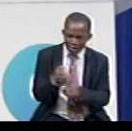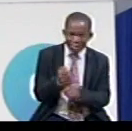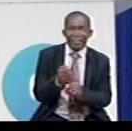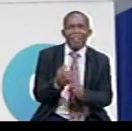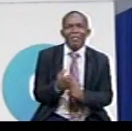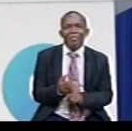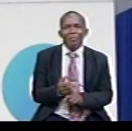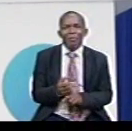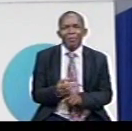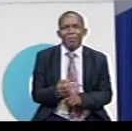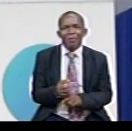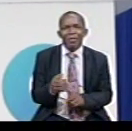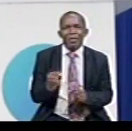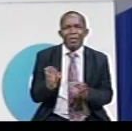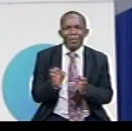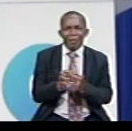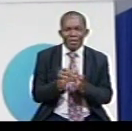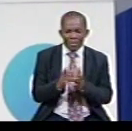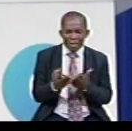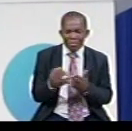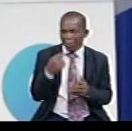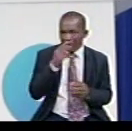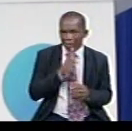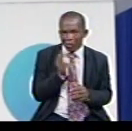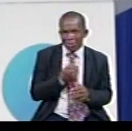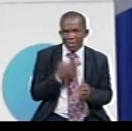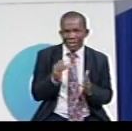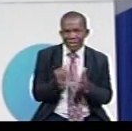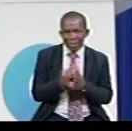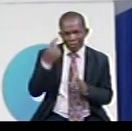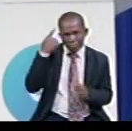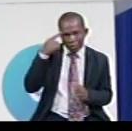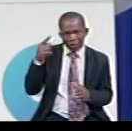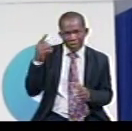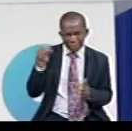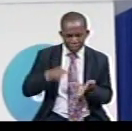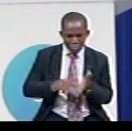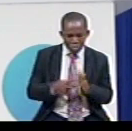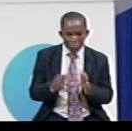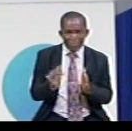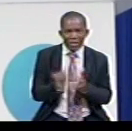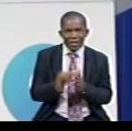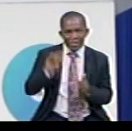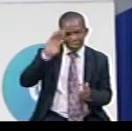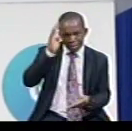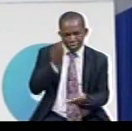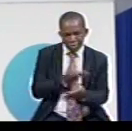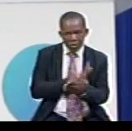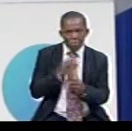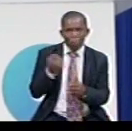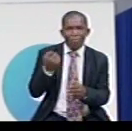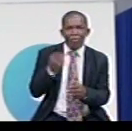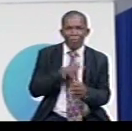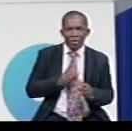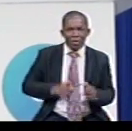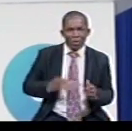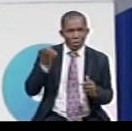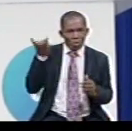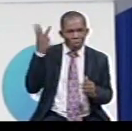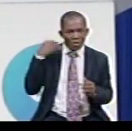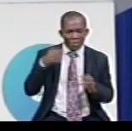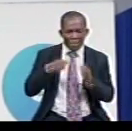The Bible says, for this purpose, the Son of God was manifested that he might destroy the works of the devil.